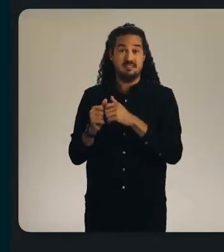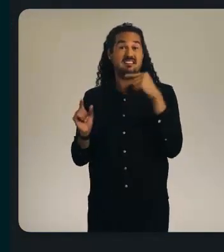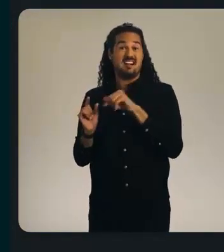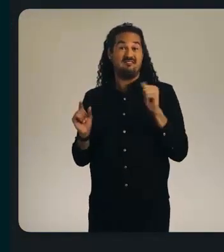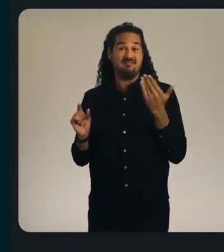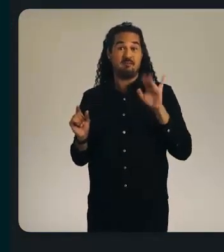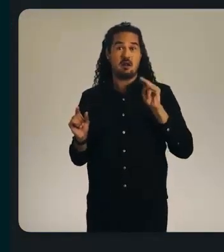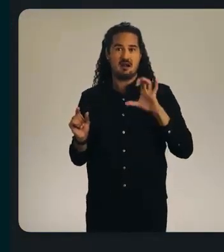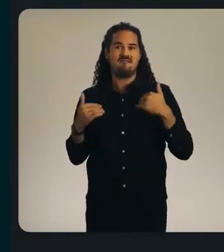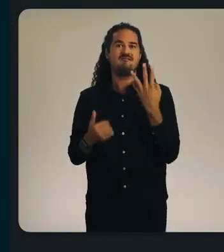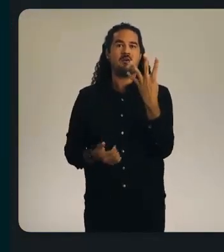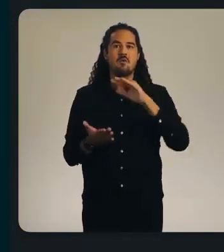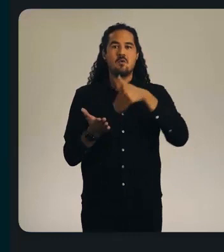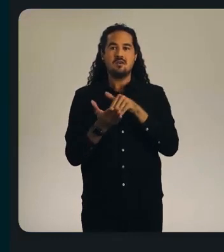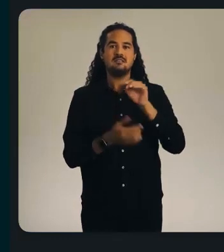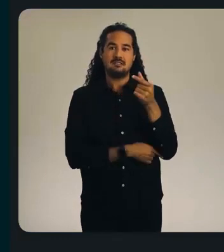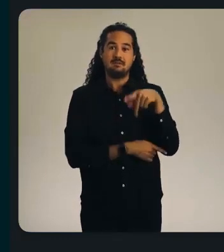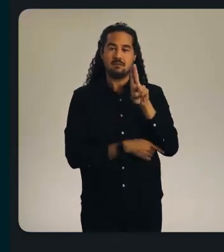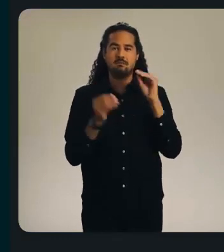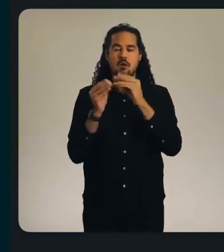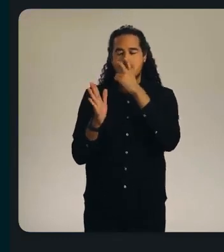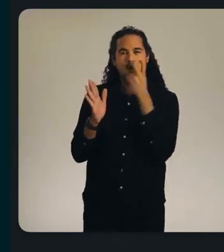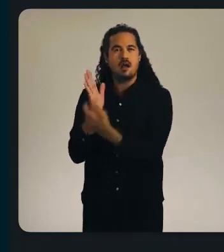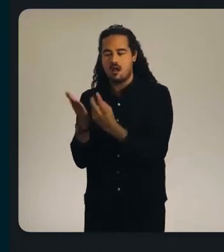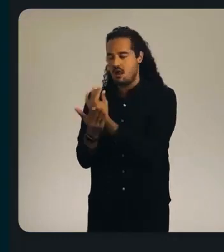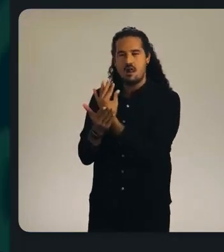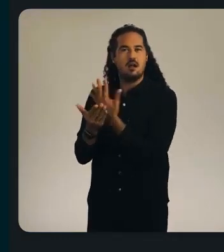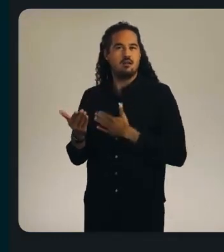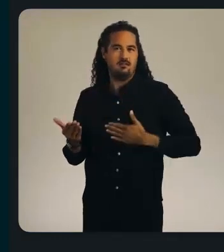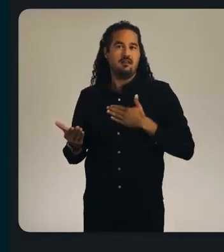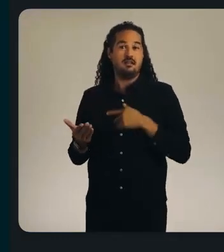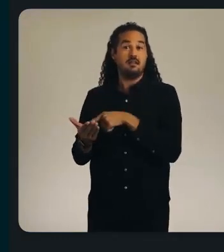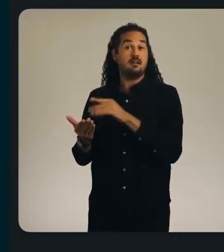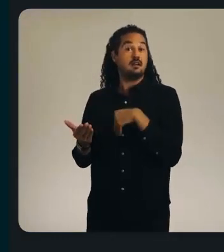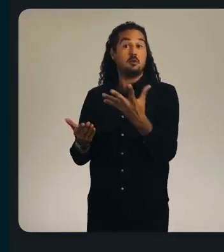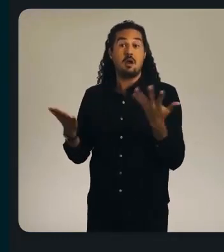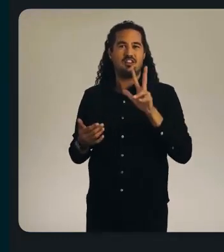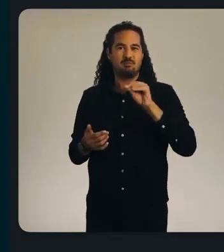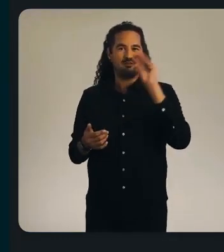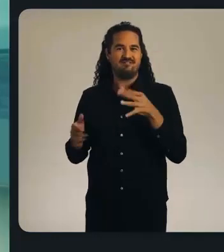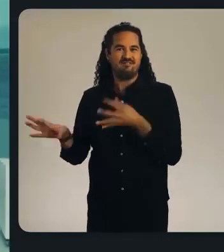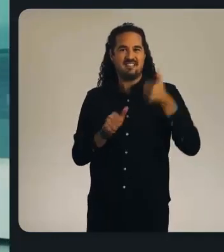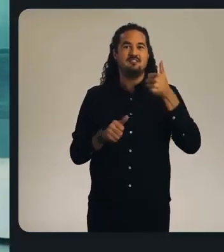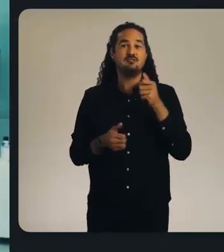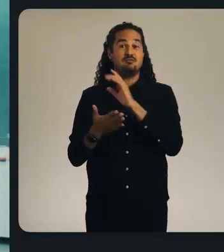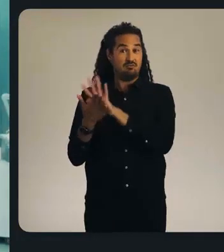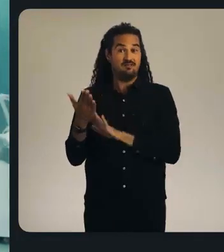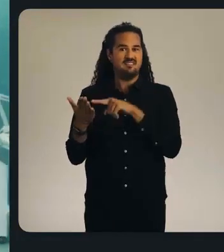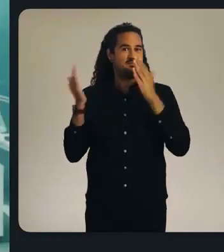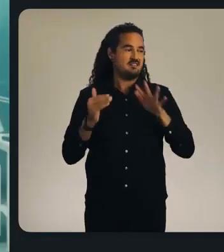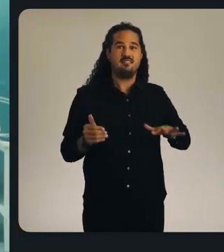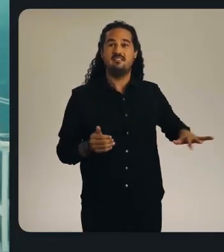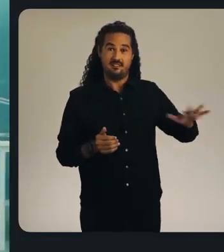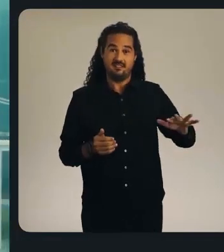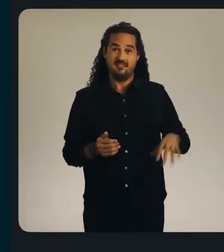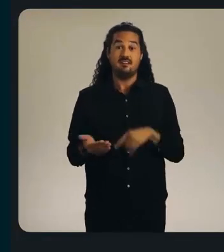4-core GPU, enabling more eye-catching visuals and lighting effects. It delivers up to 30% faster graphics versus the leading competition. And we continue to push the limits of